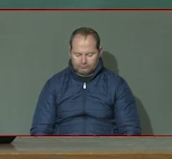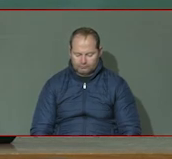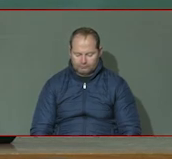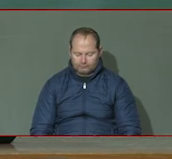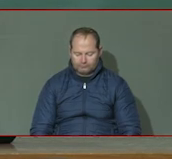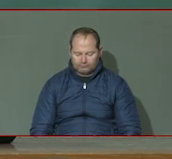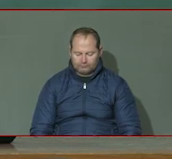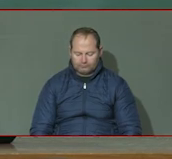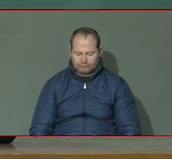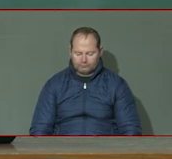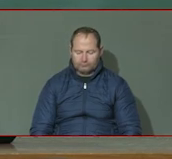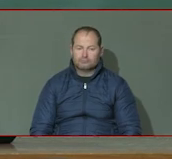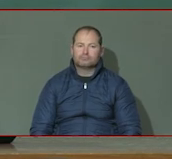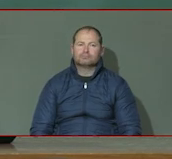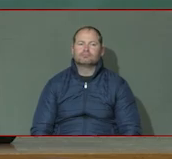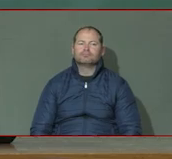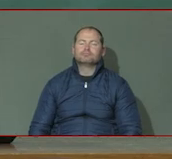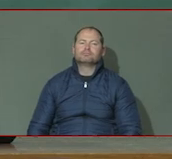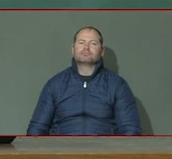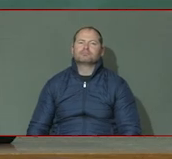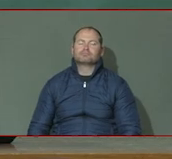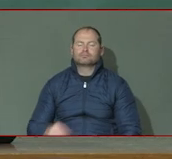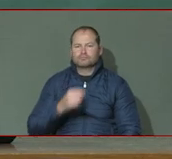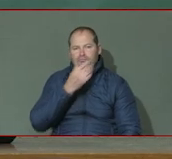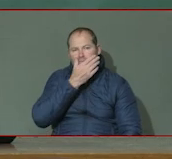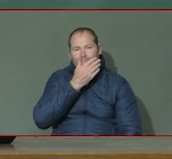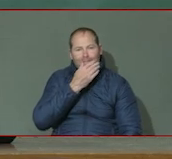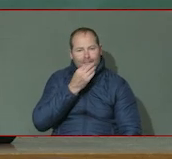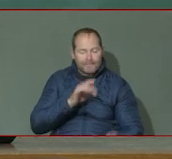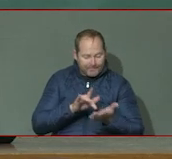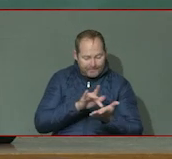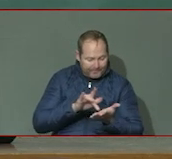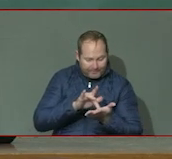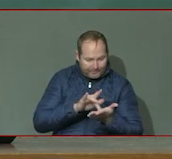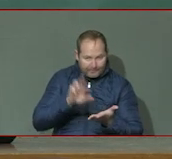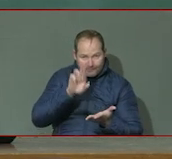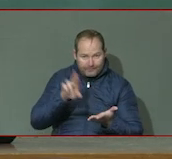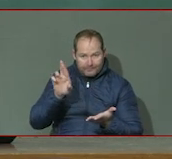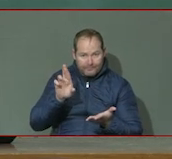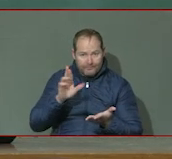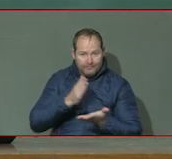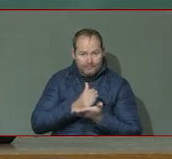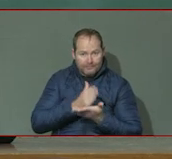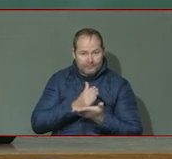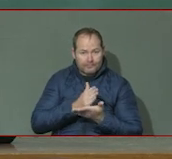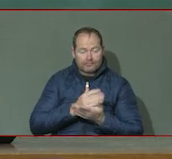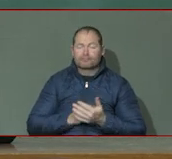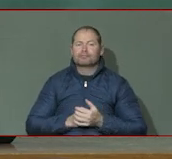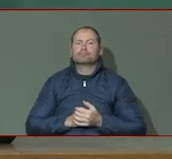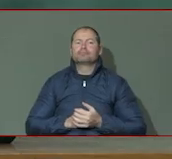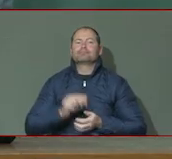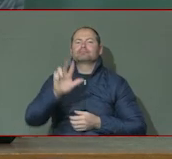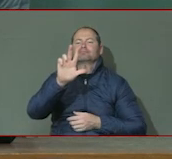62, which I just want to see, 500, and I just want to make sure that I use the correct one. You get